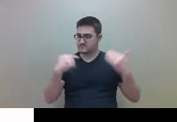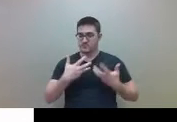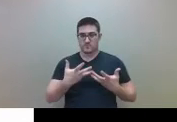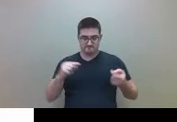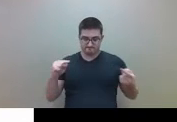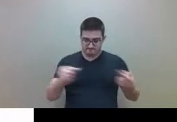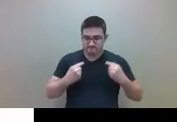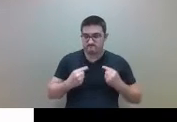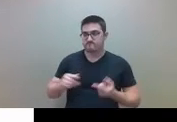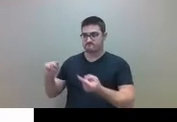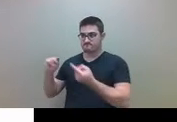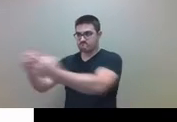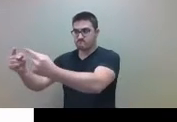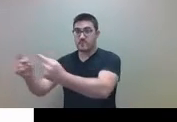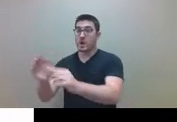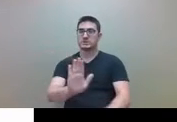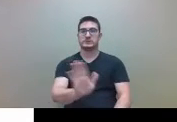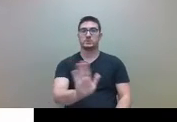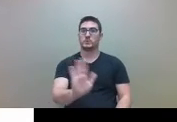So,